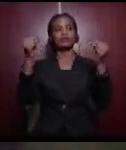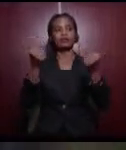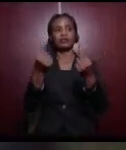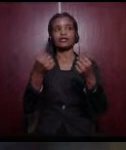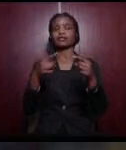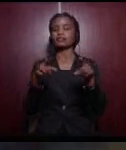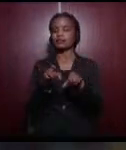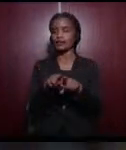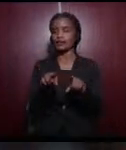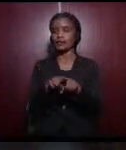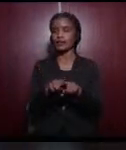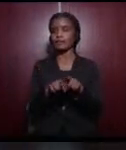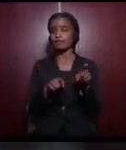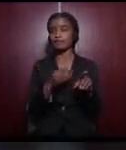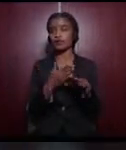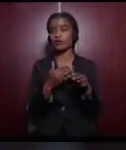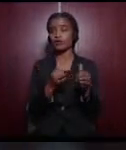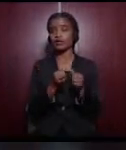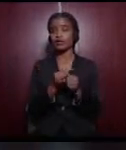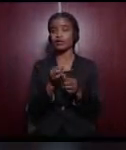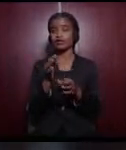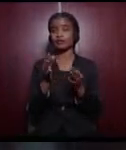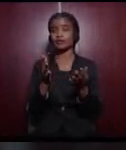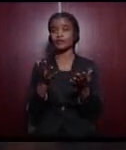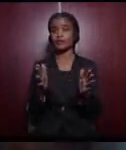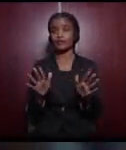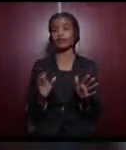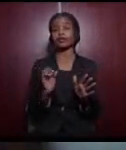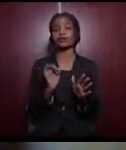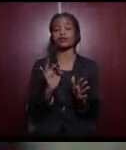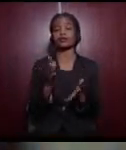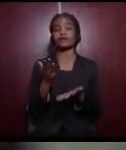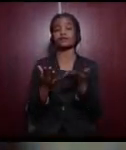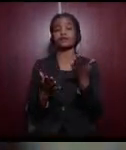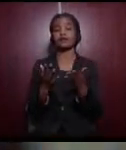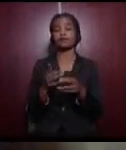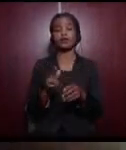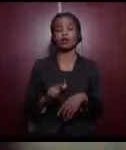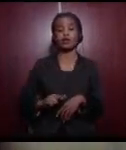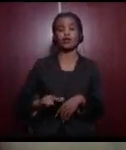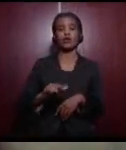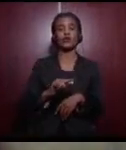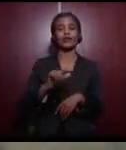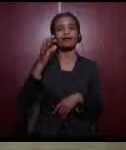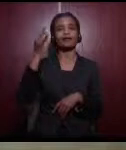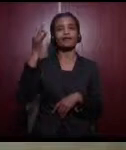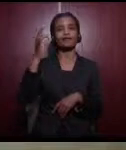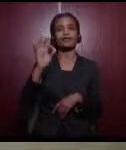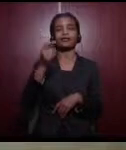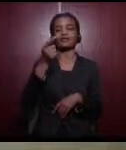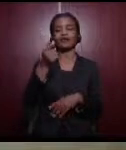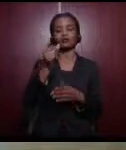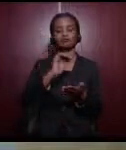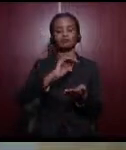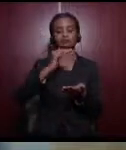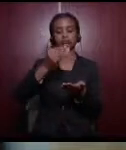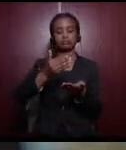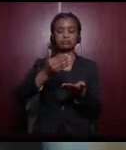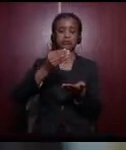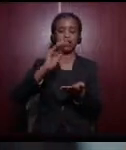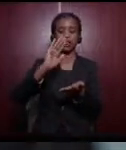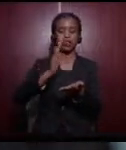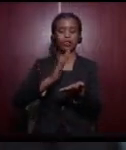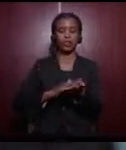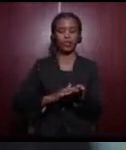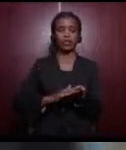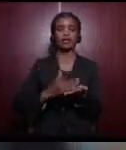already indicated, like if the local government exhausts the funds, they can always contact the province and then